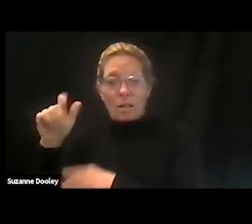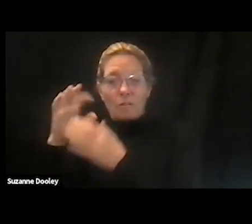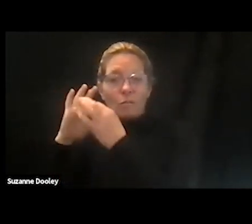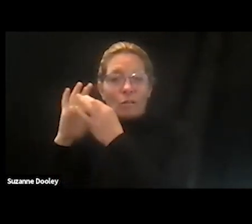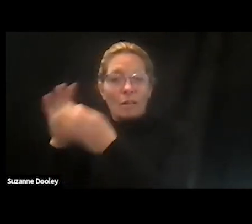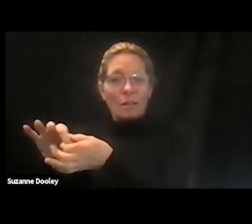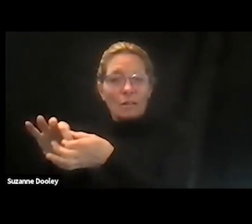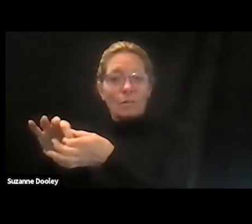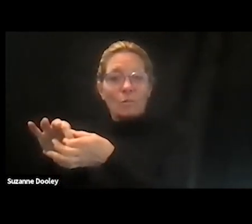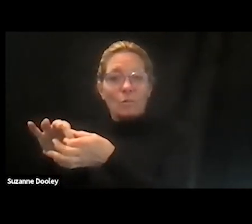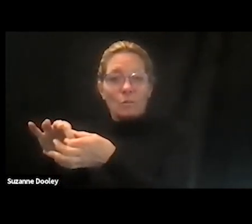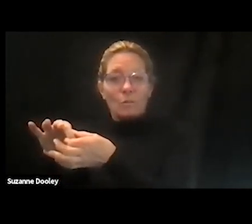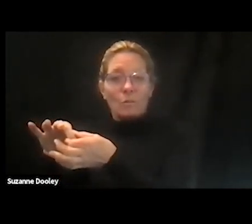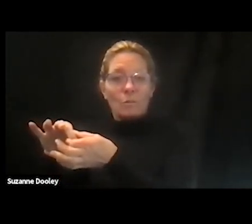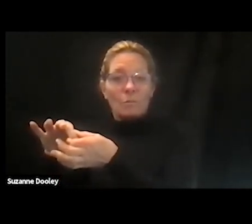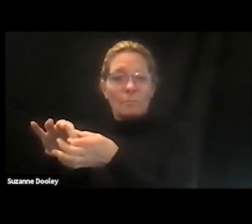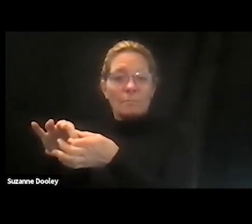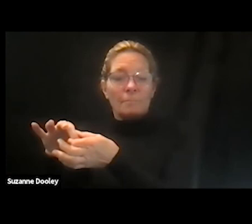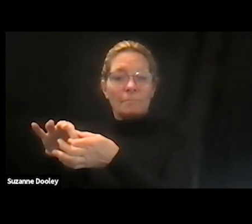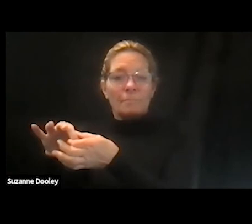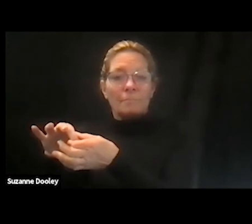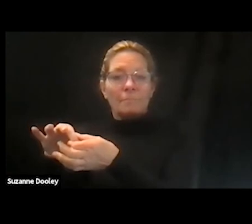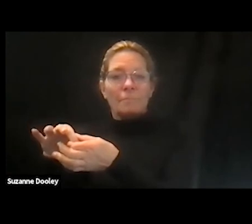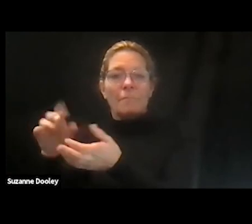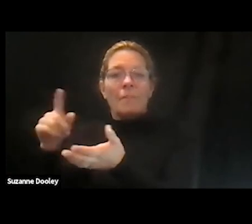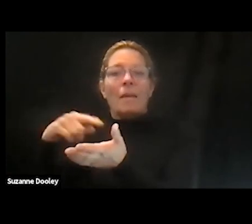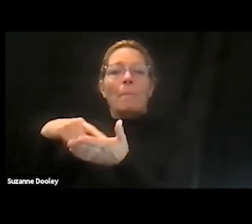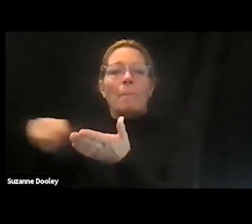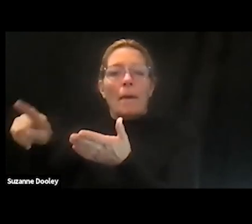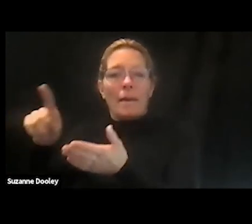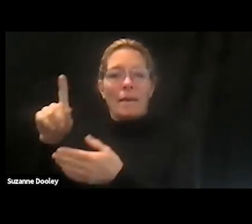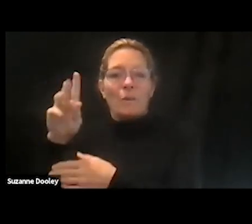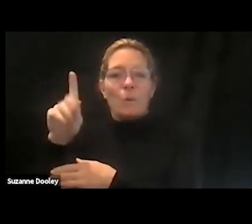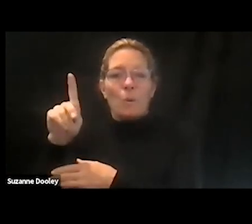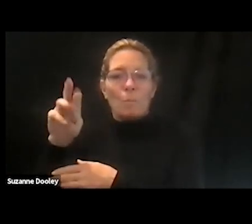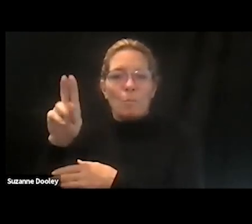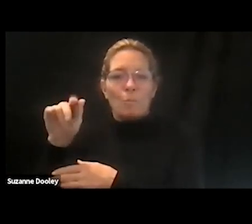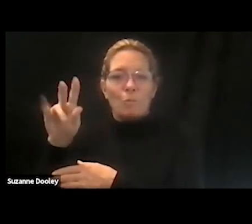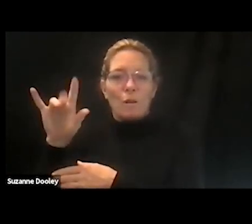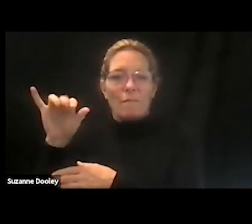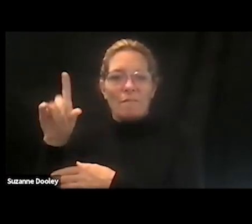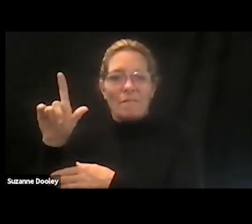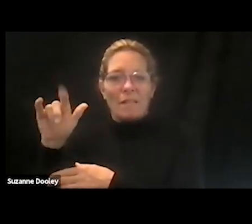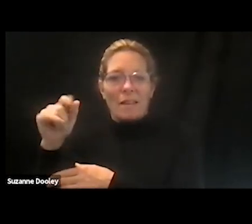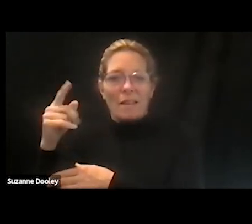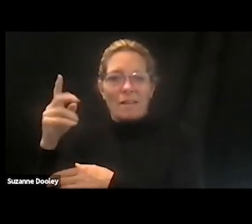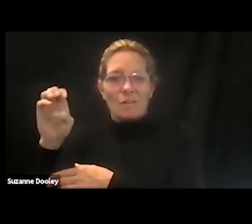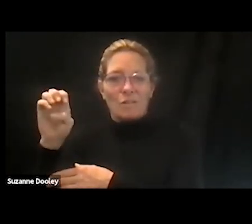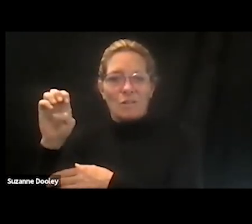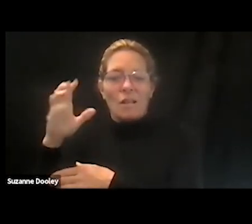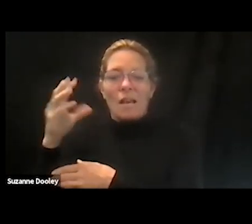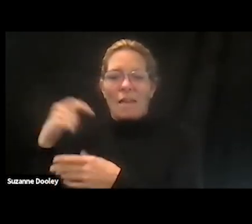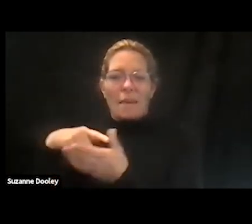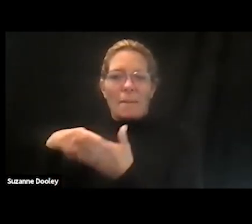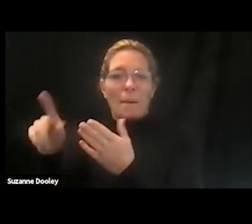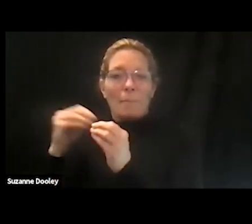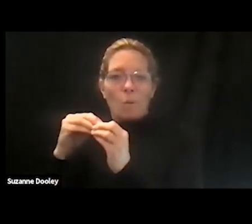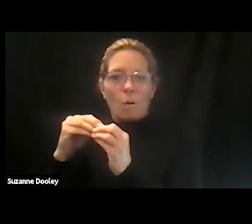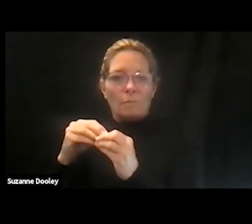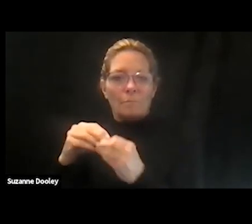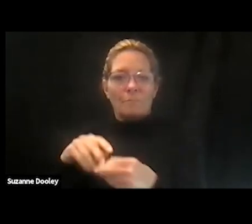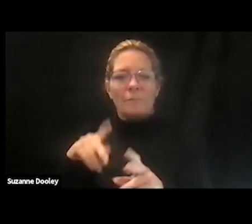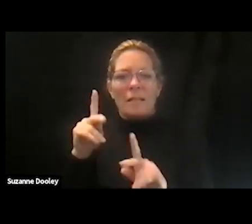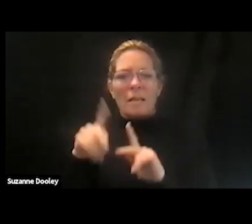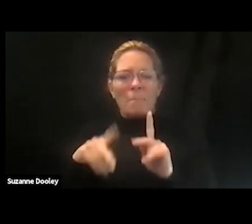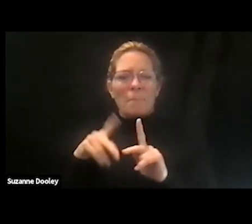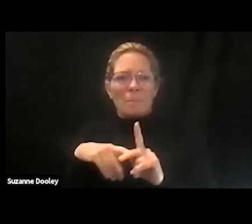you know, pay your privilege and then pay more, right? Like, people that are trying to